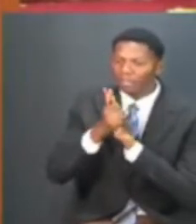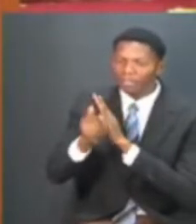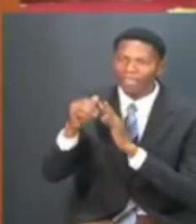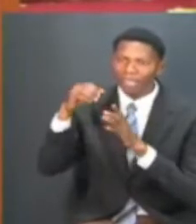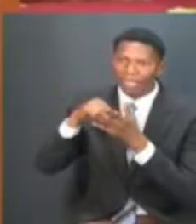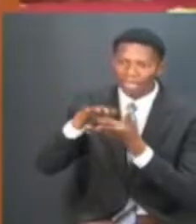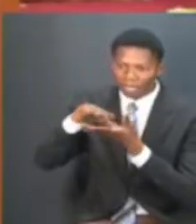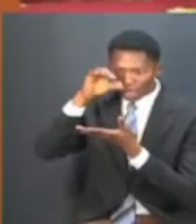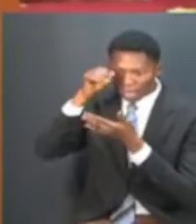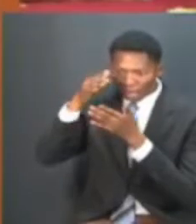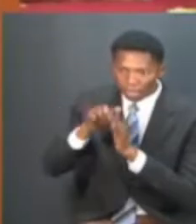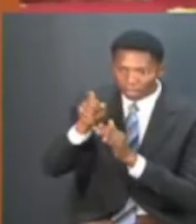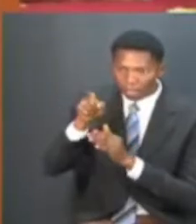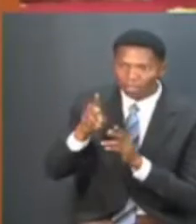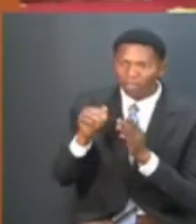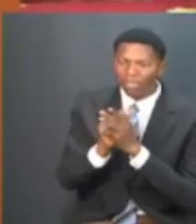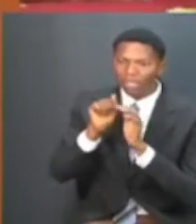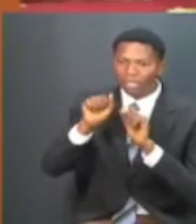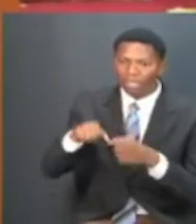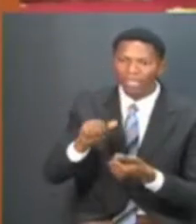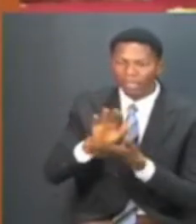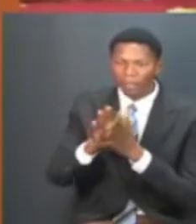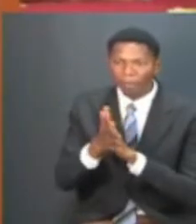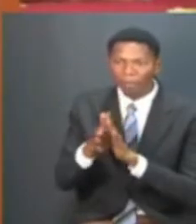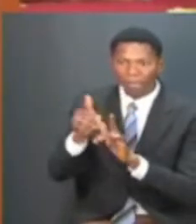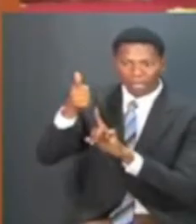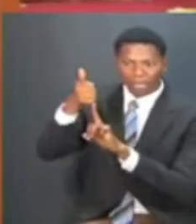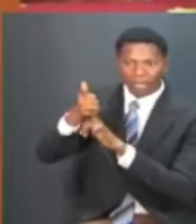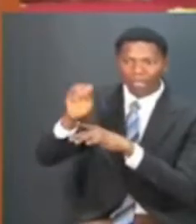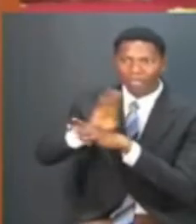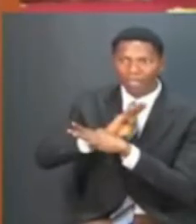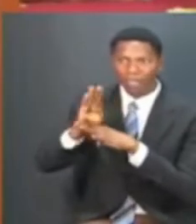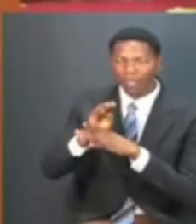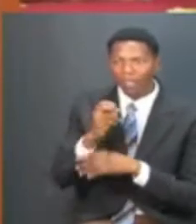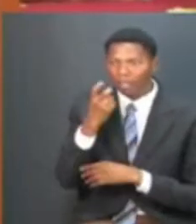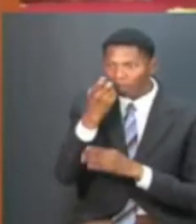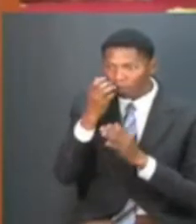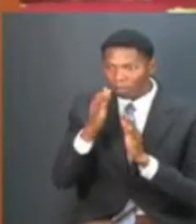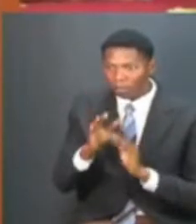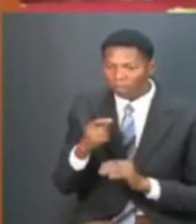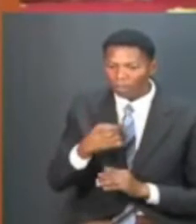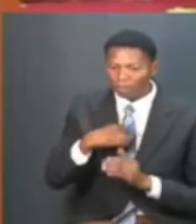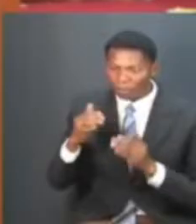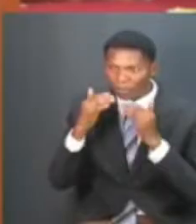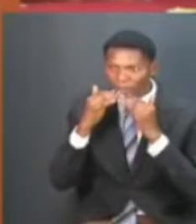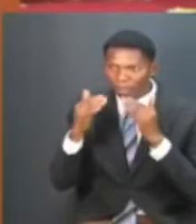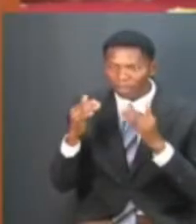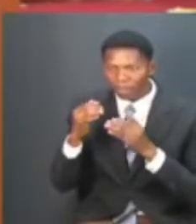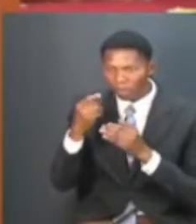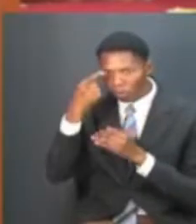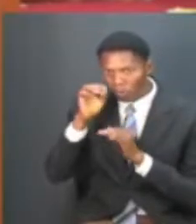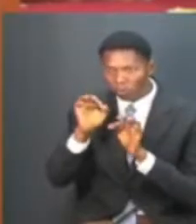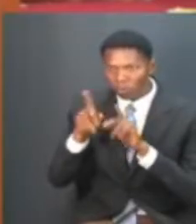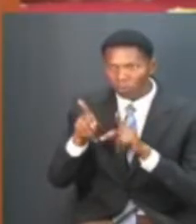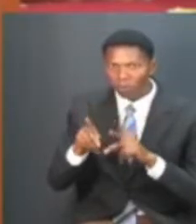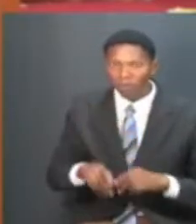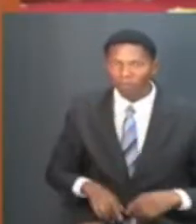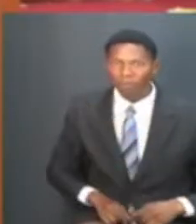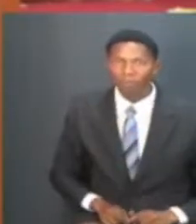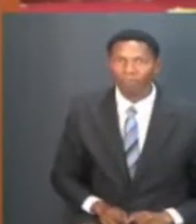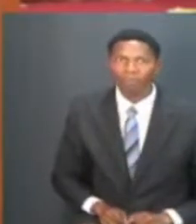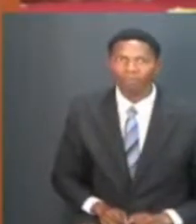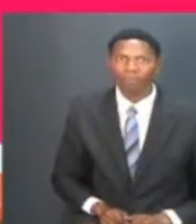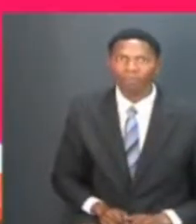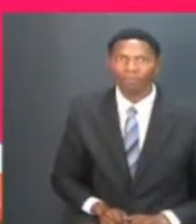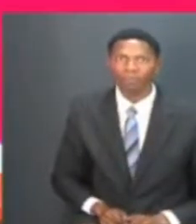so that they can be their own employers. Mr. Speaker, on that note, I thank you very much for the opportunity. Thank